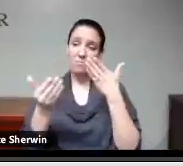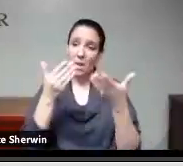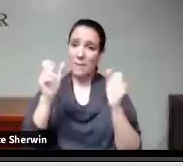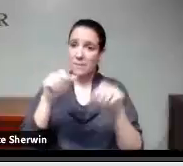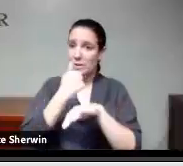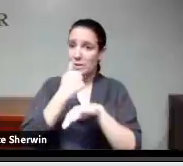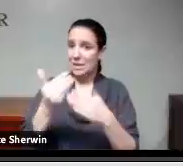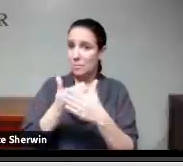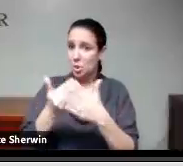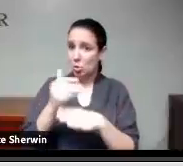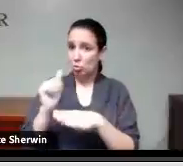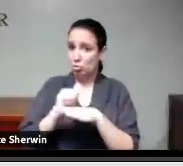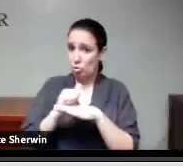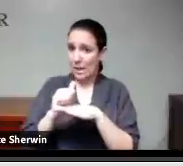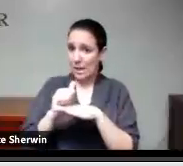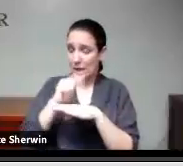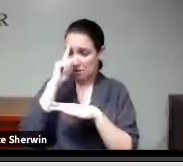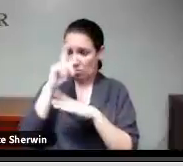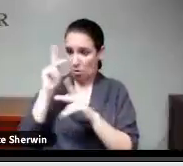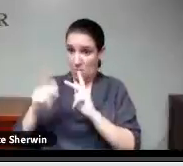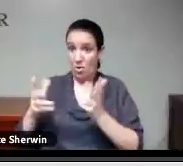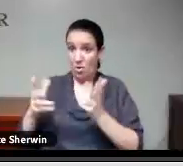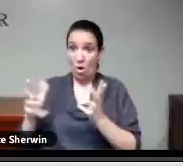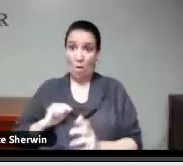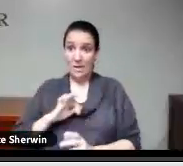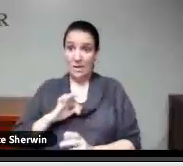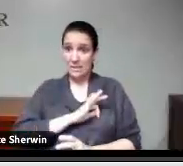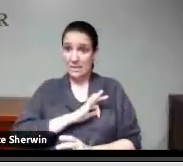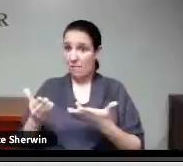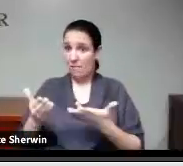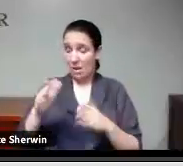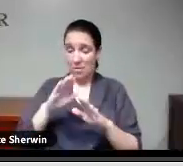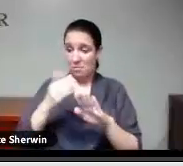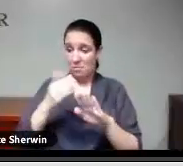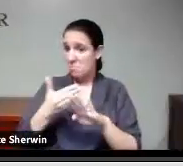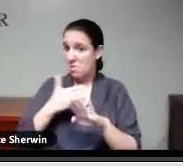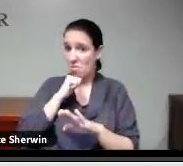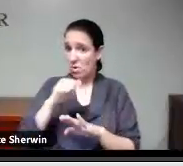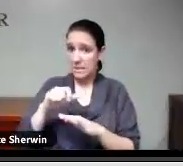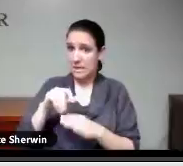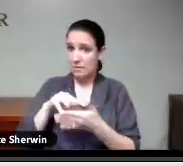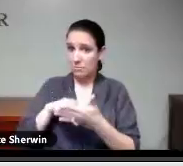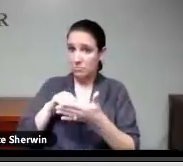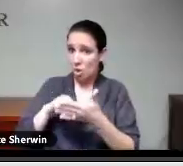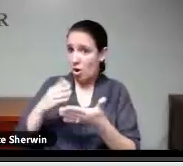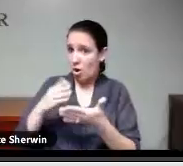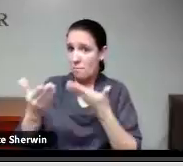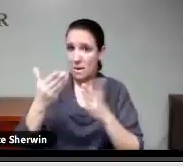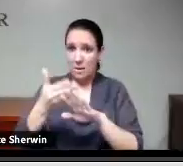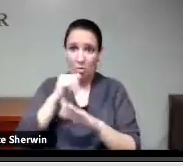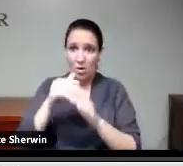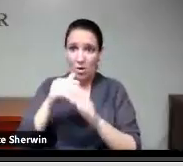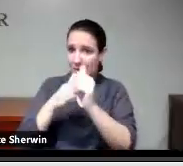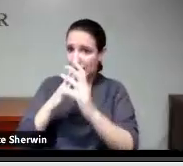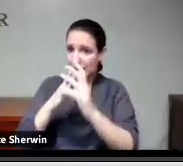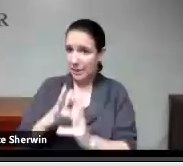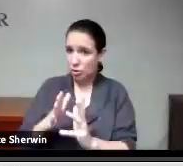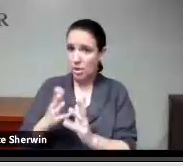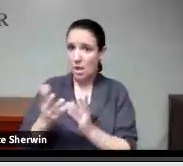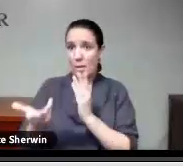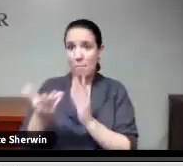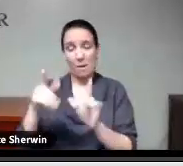of people who are already on staff and may not have had opportunities to play the kind of leadership role, for example, that they may have the potential